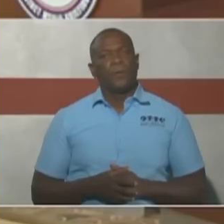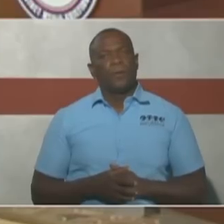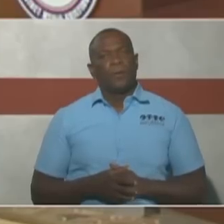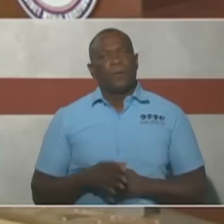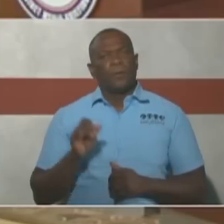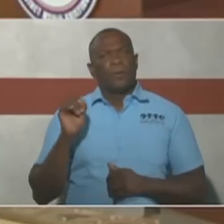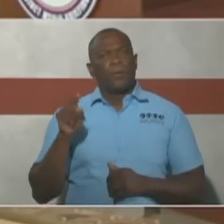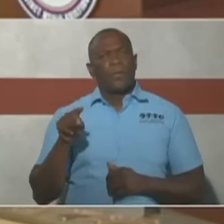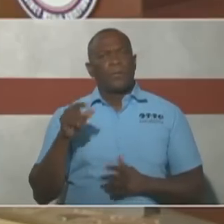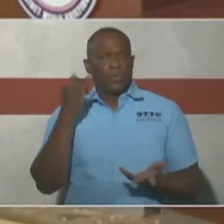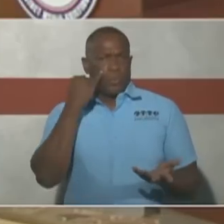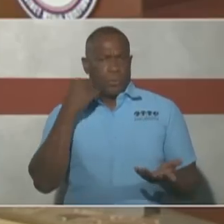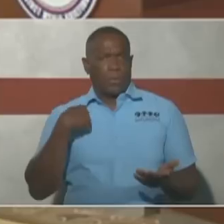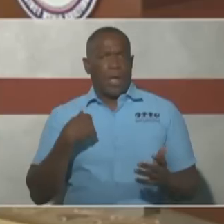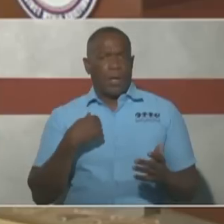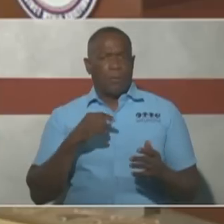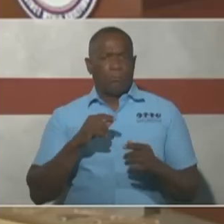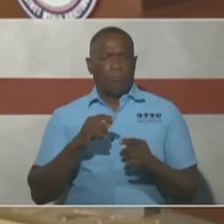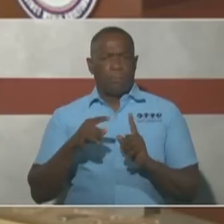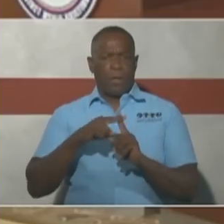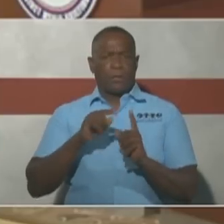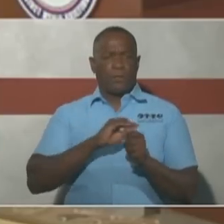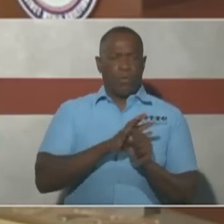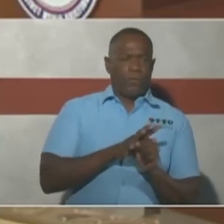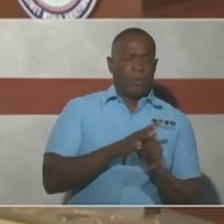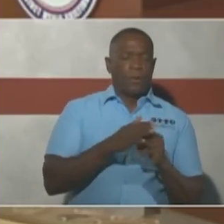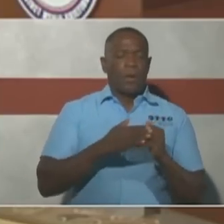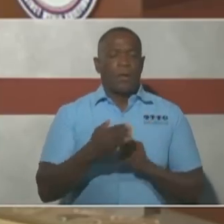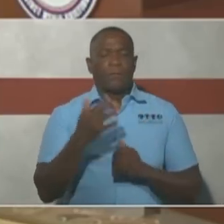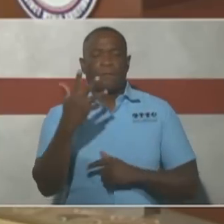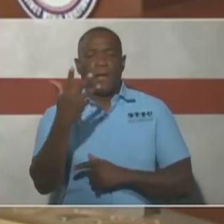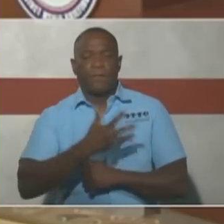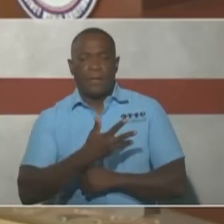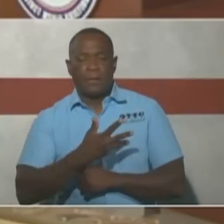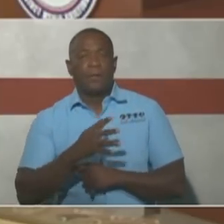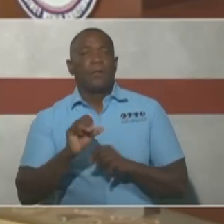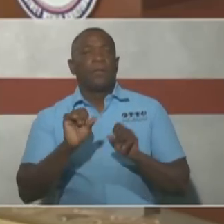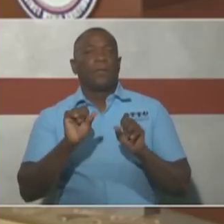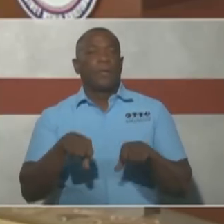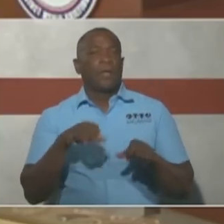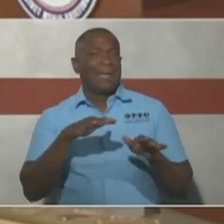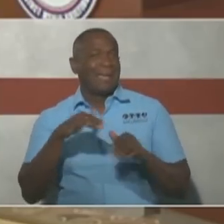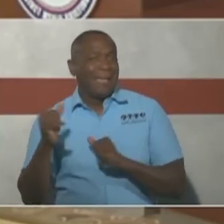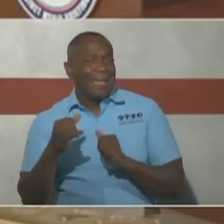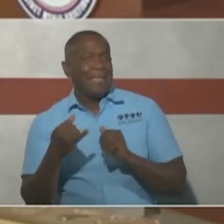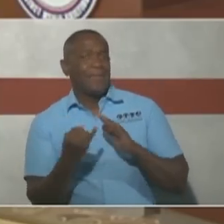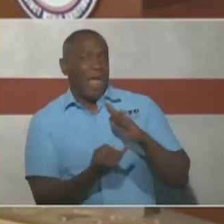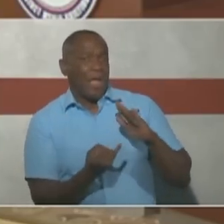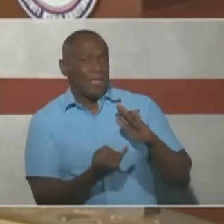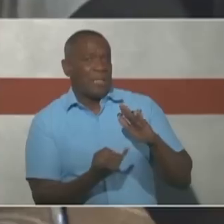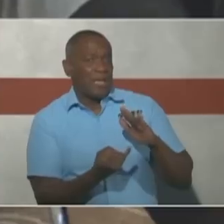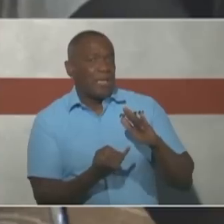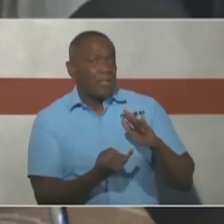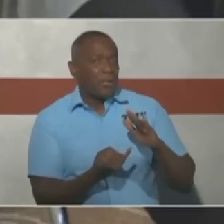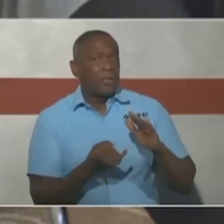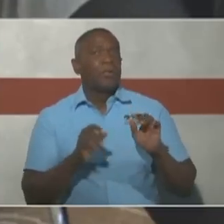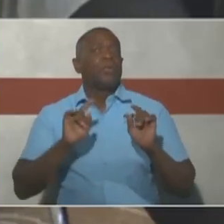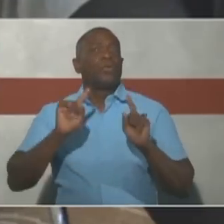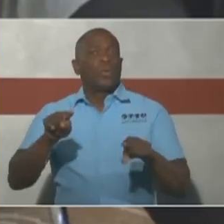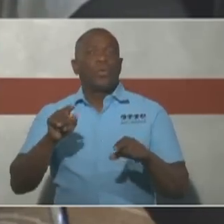their restrictions and gone down below, but there's no change in terms of the way Omicron behaves as yet that we know